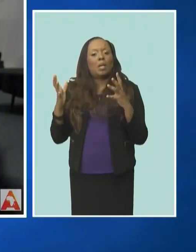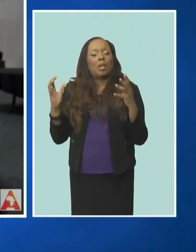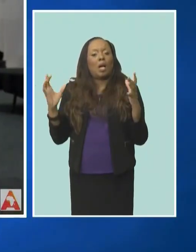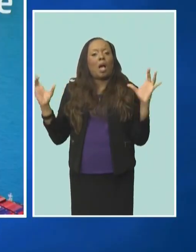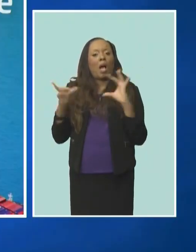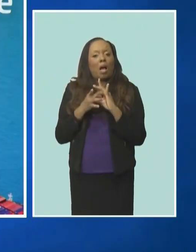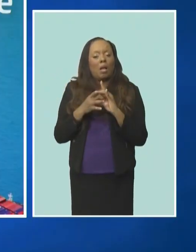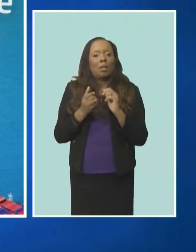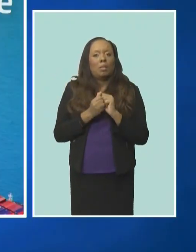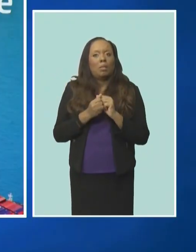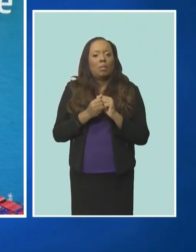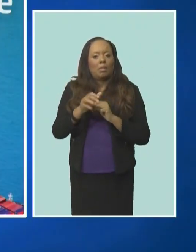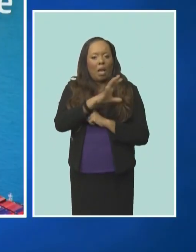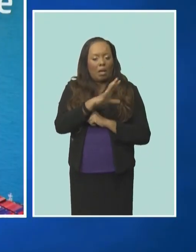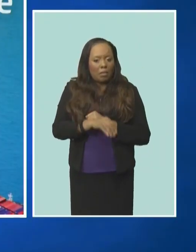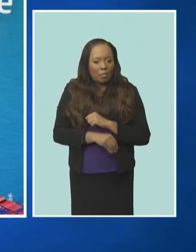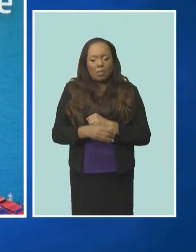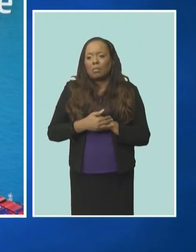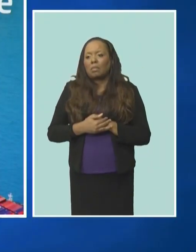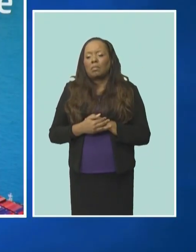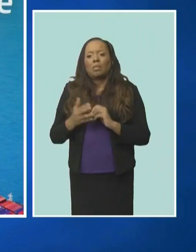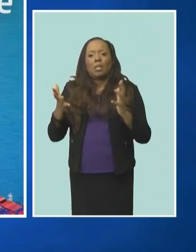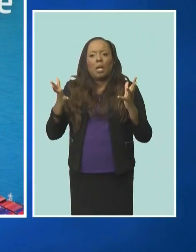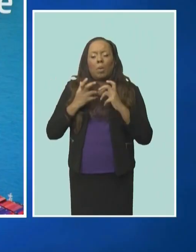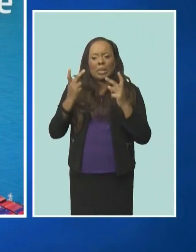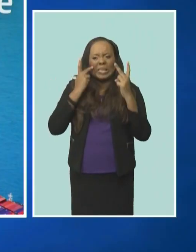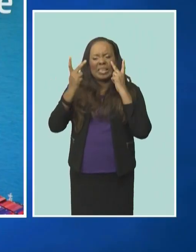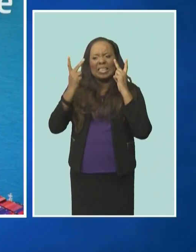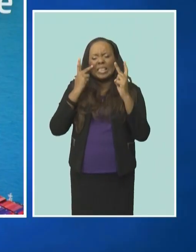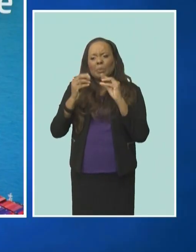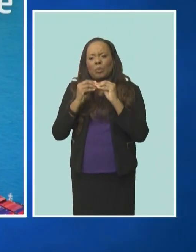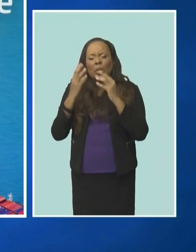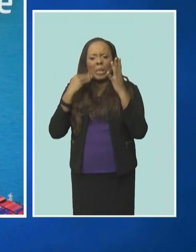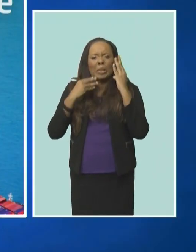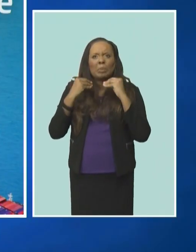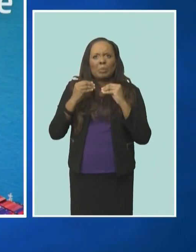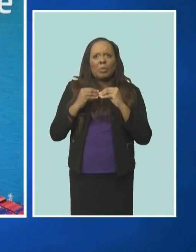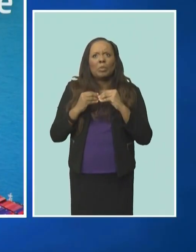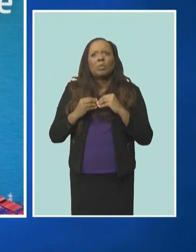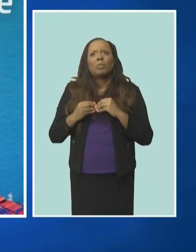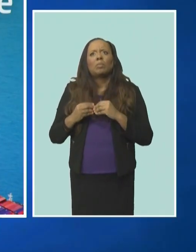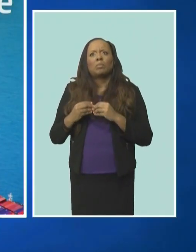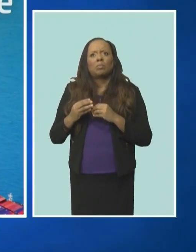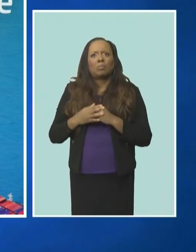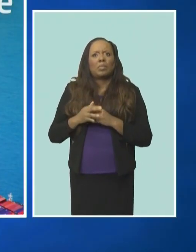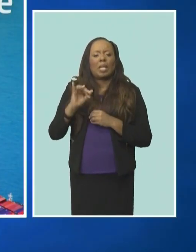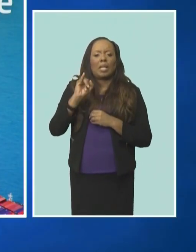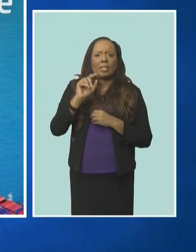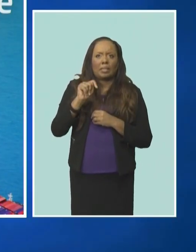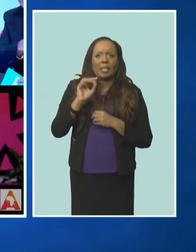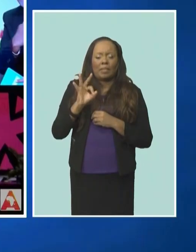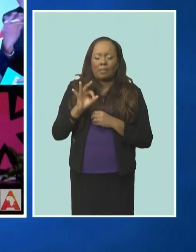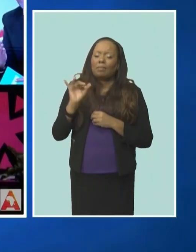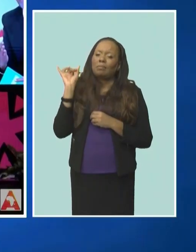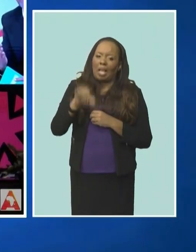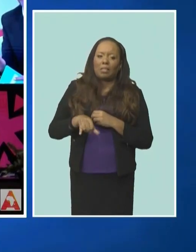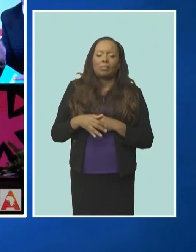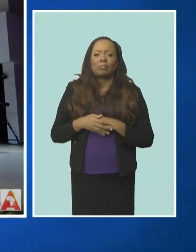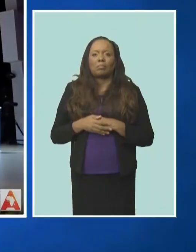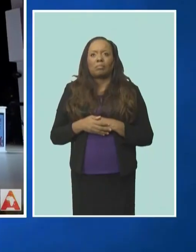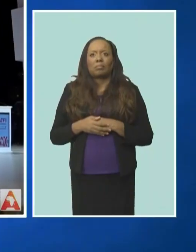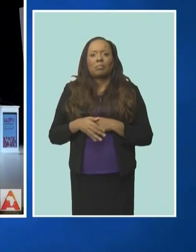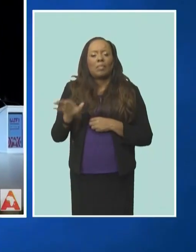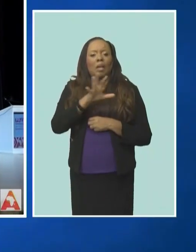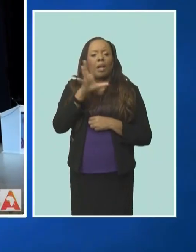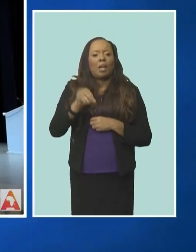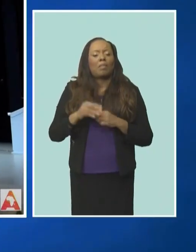the markets that constitute Africa, the ITF is the place to be. Gwandwe says Africa offers a new